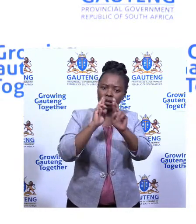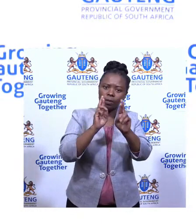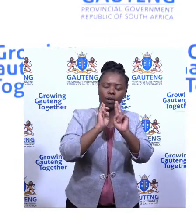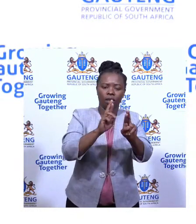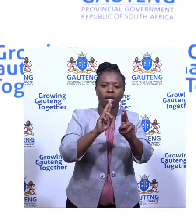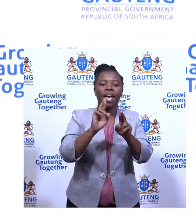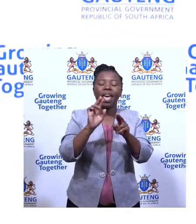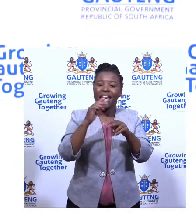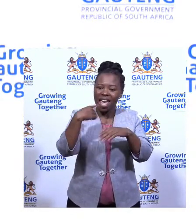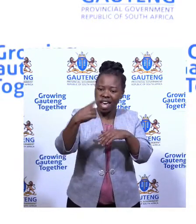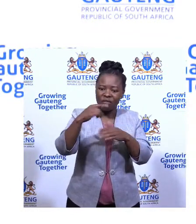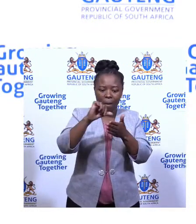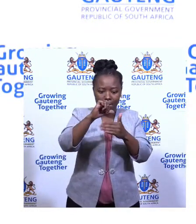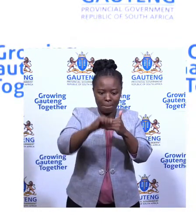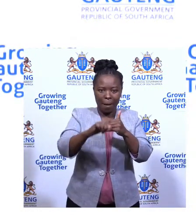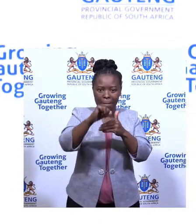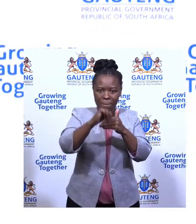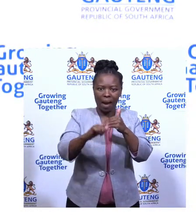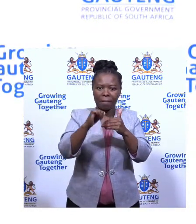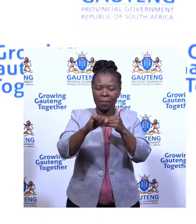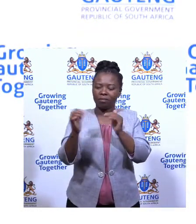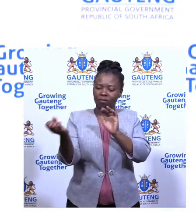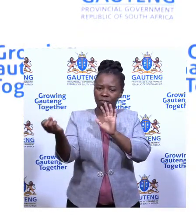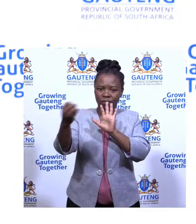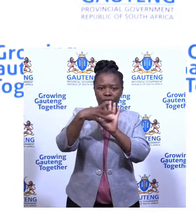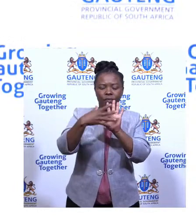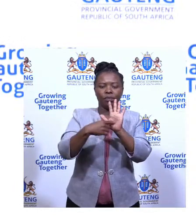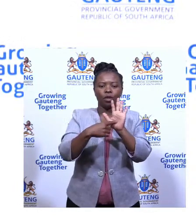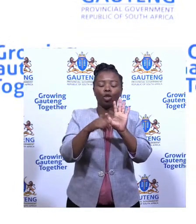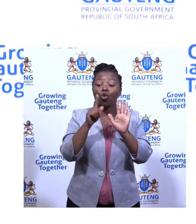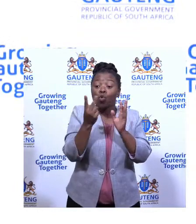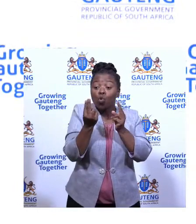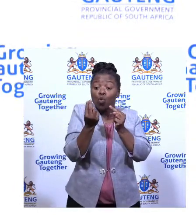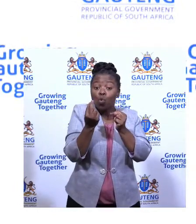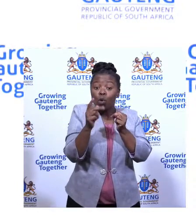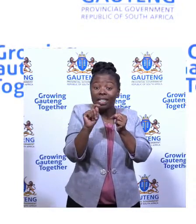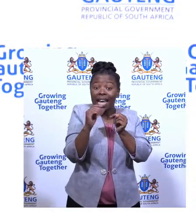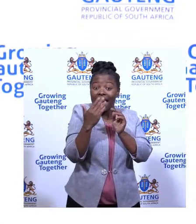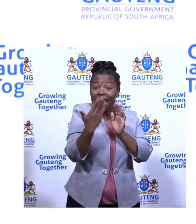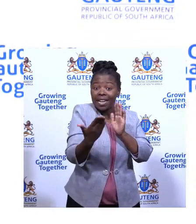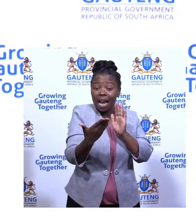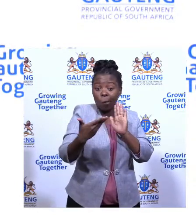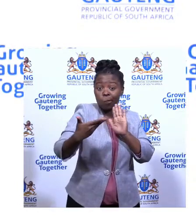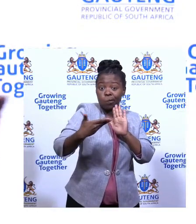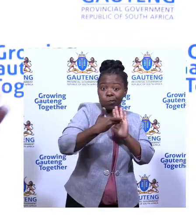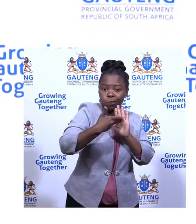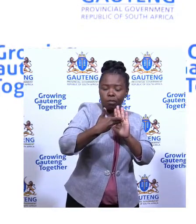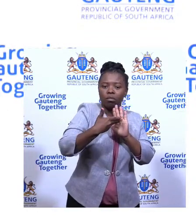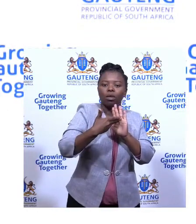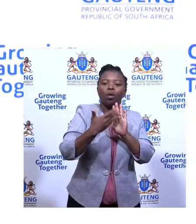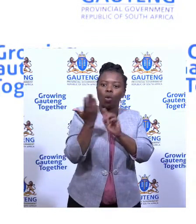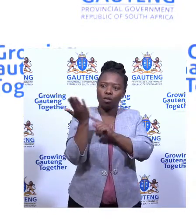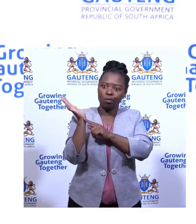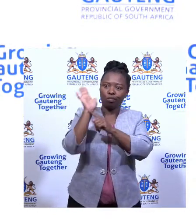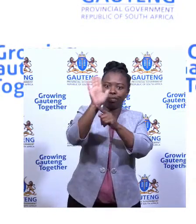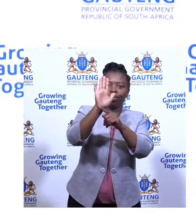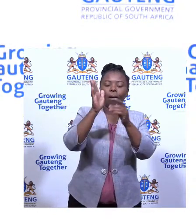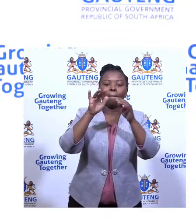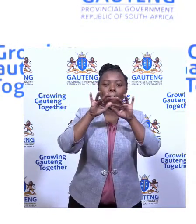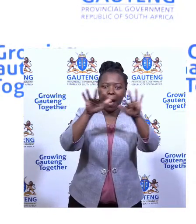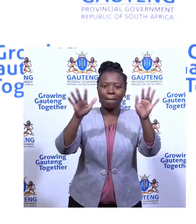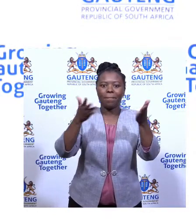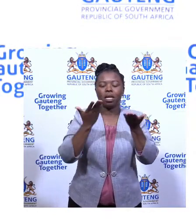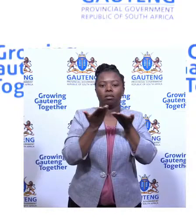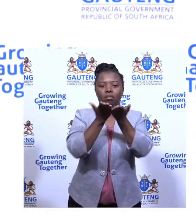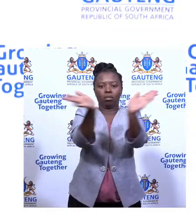will publish any new tenders that have been adjudicated and awarded by any